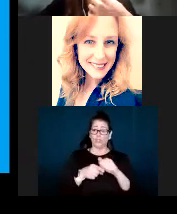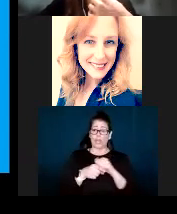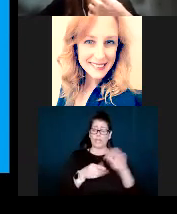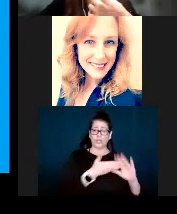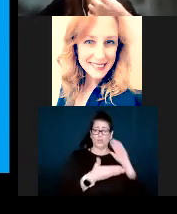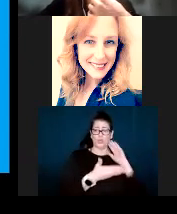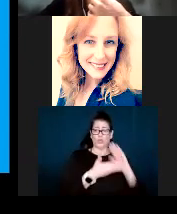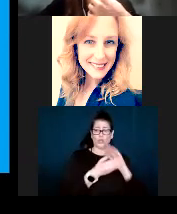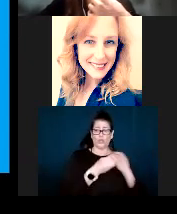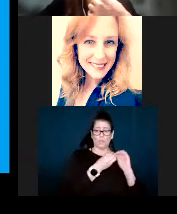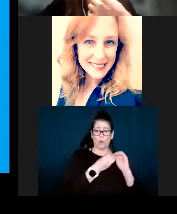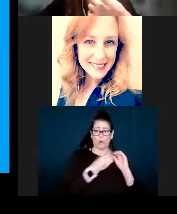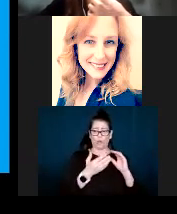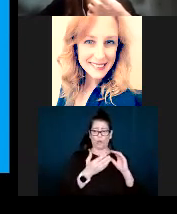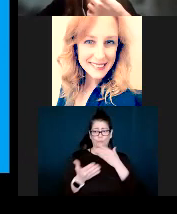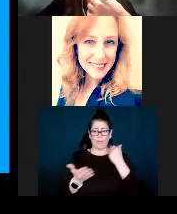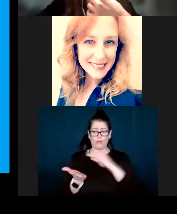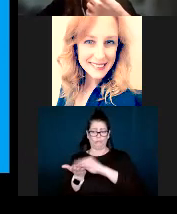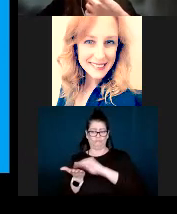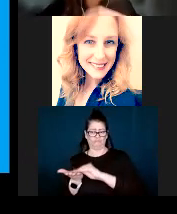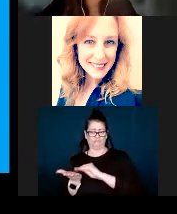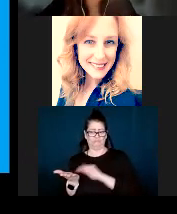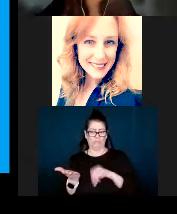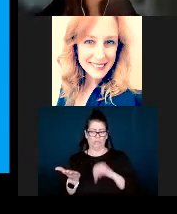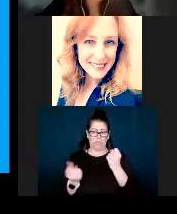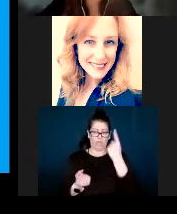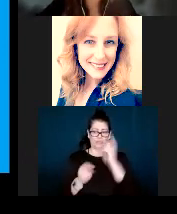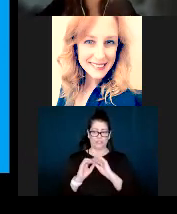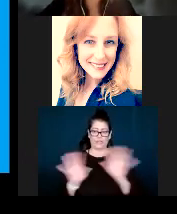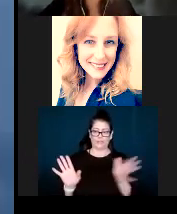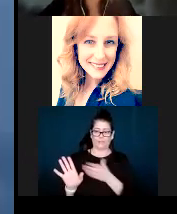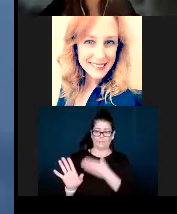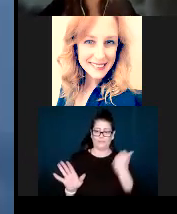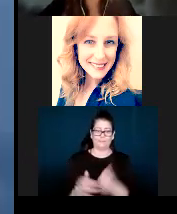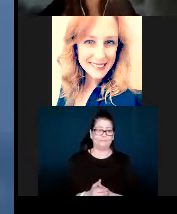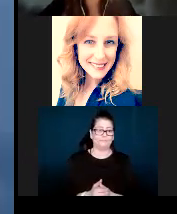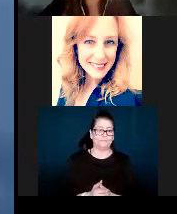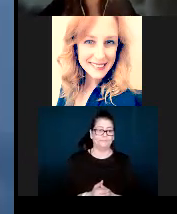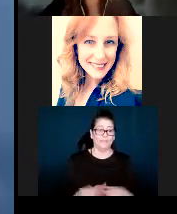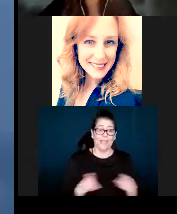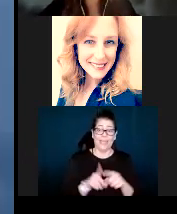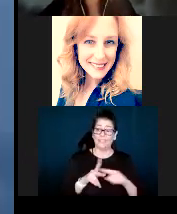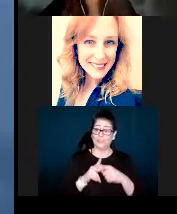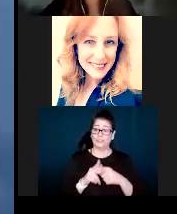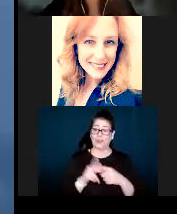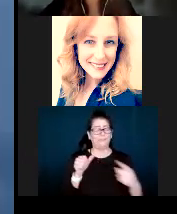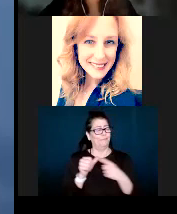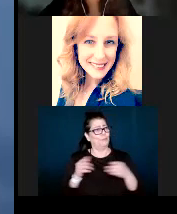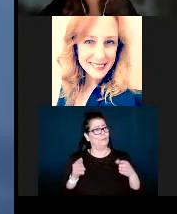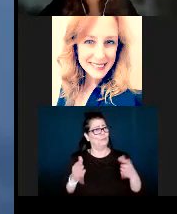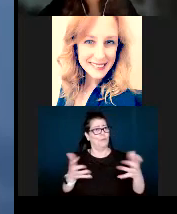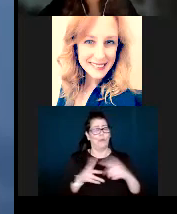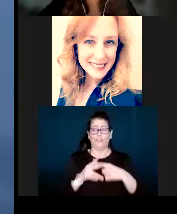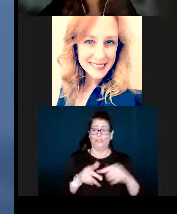out. So as we get started, the first way we really like to start this training off and